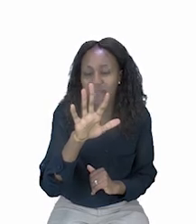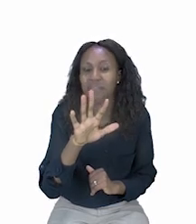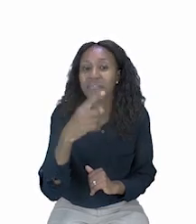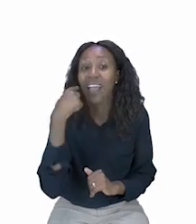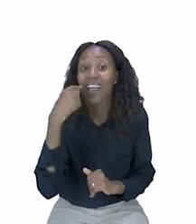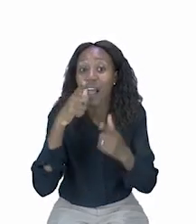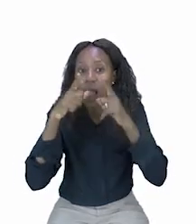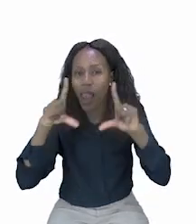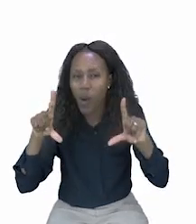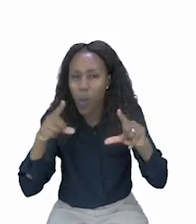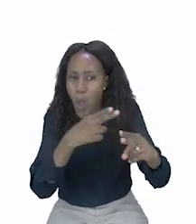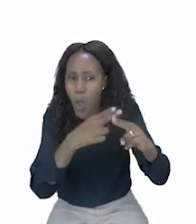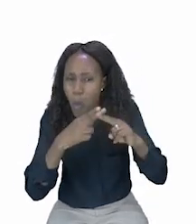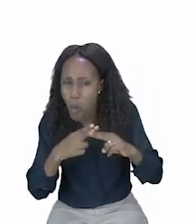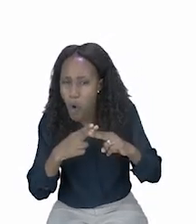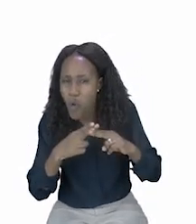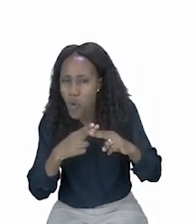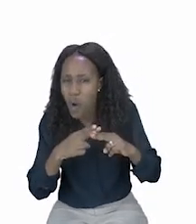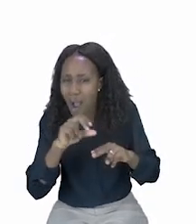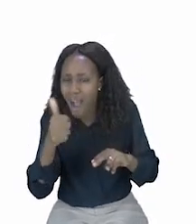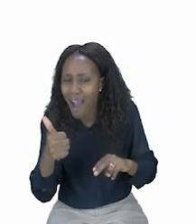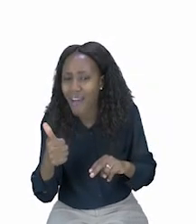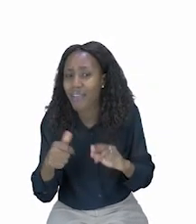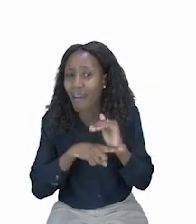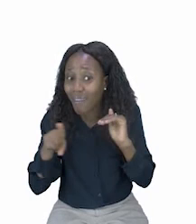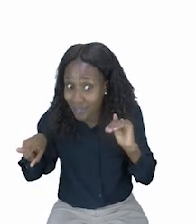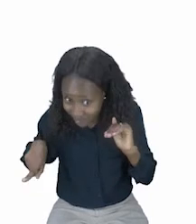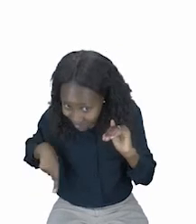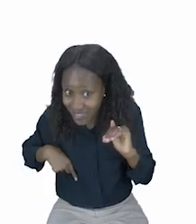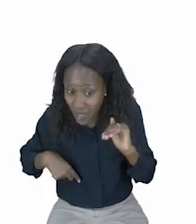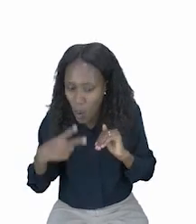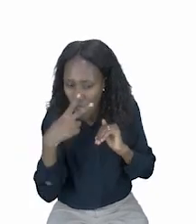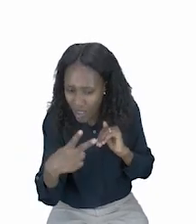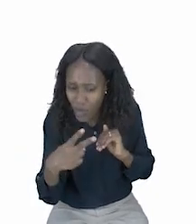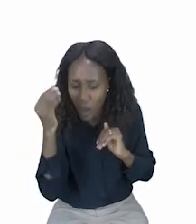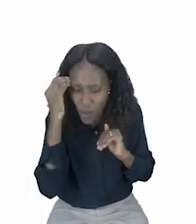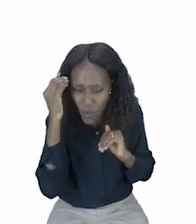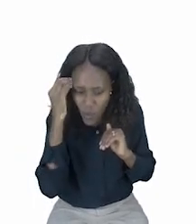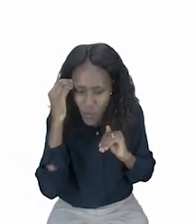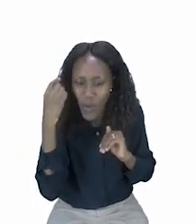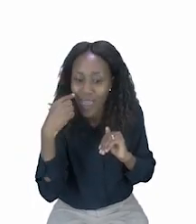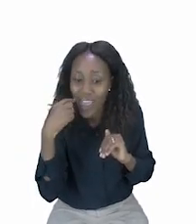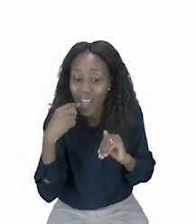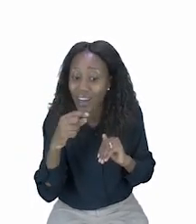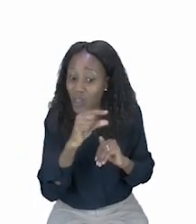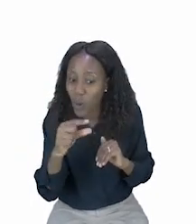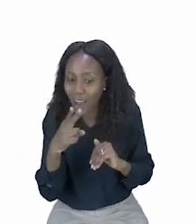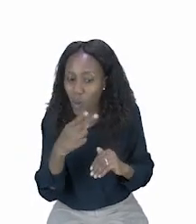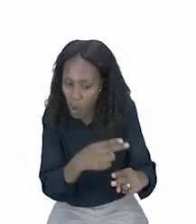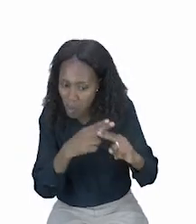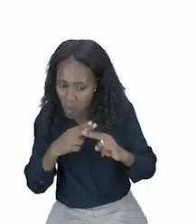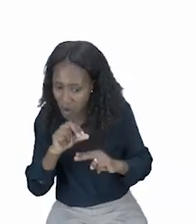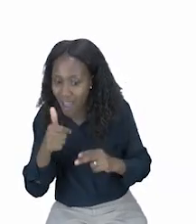was borrowed from another old language. So whenever you see anything like penta, we are talking